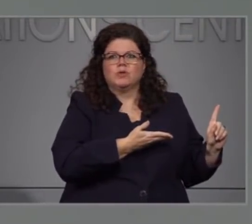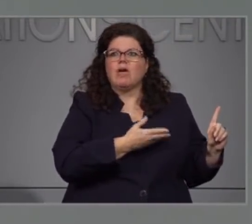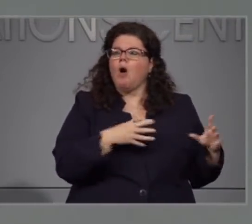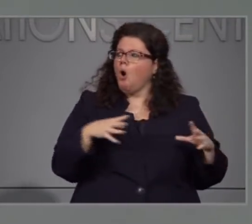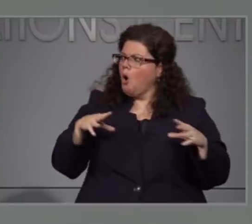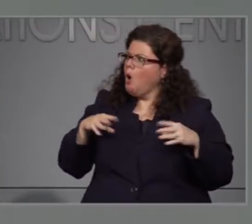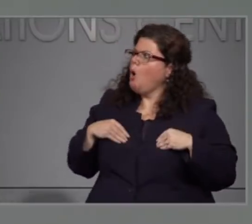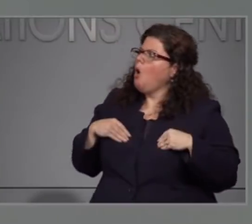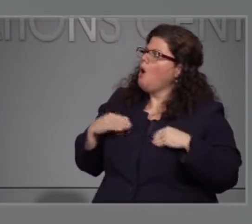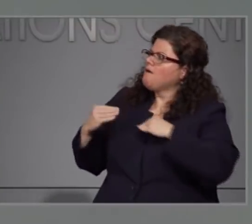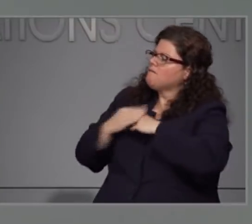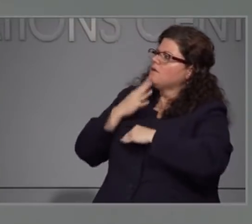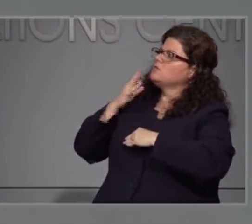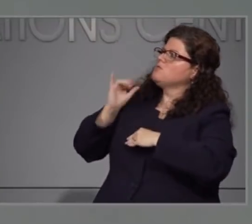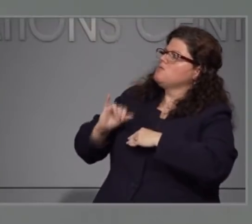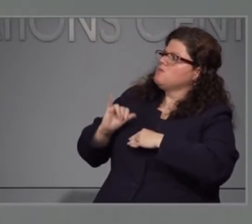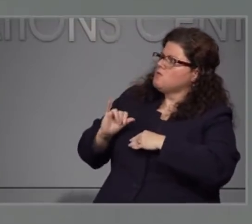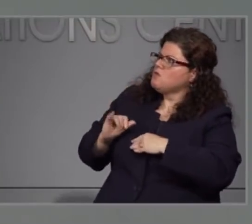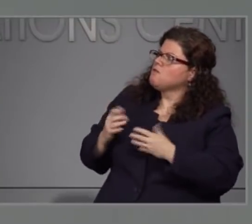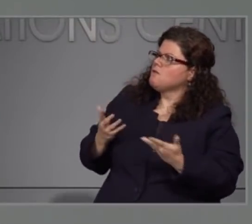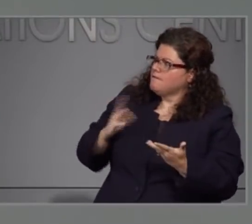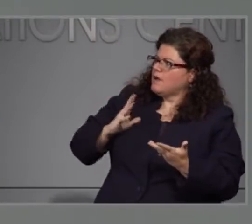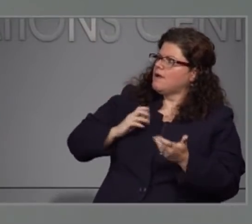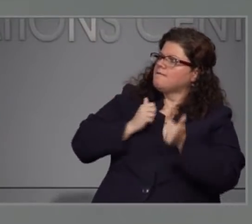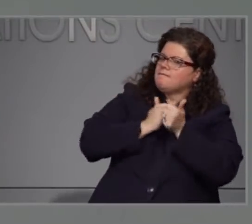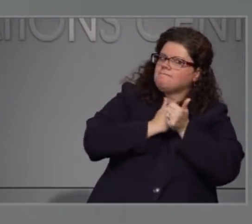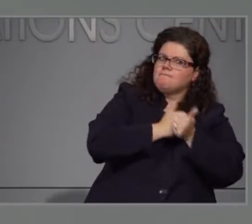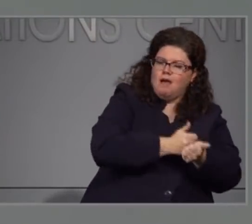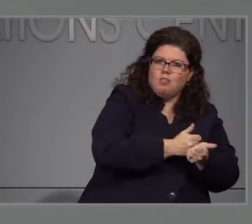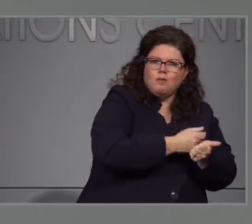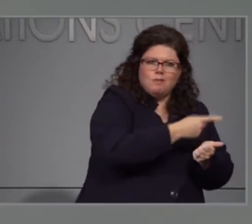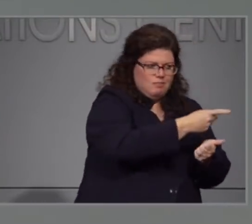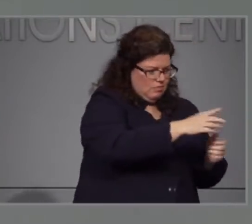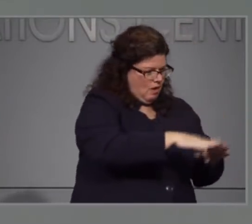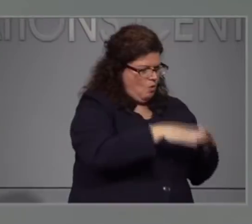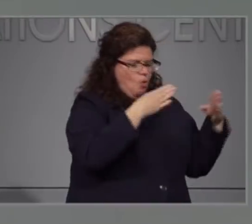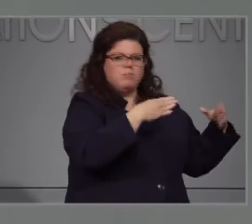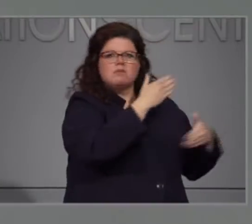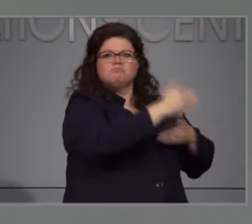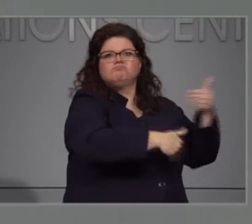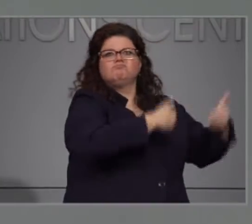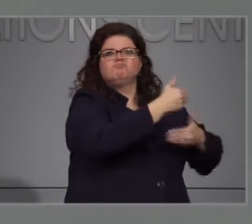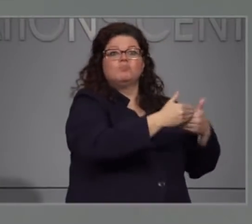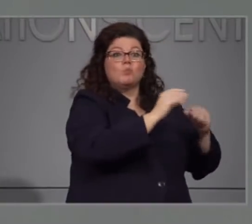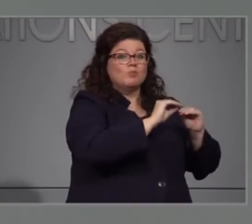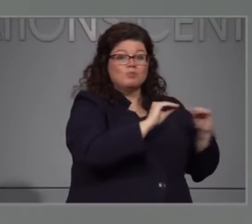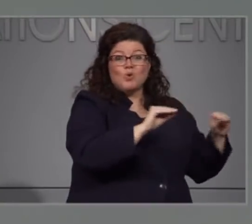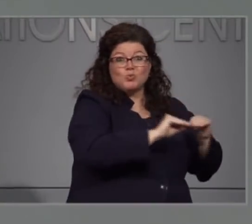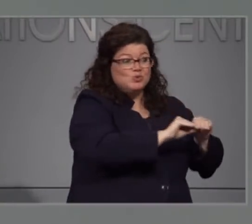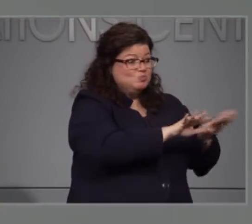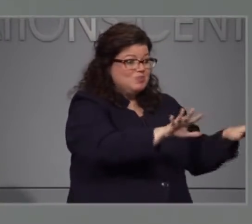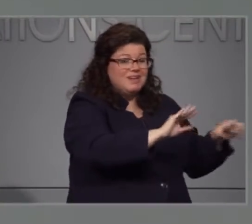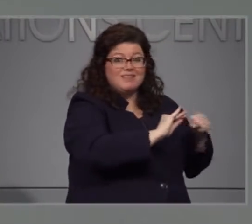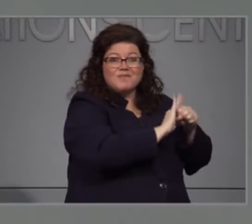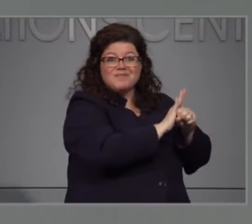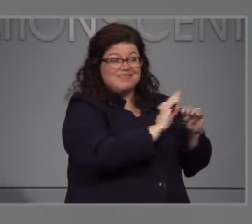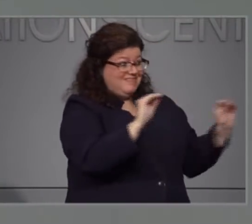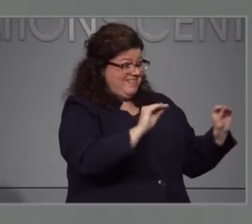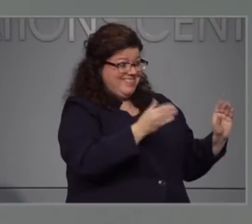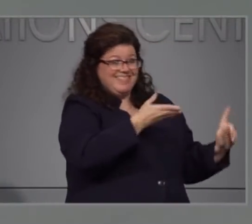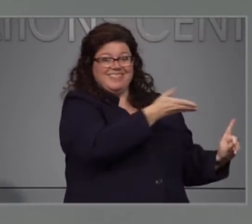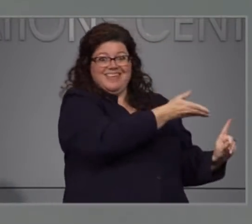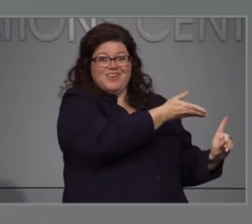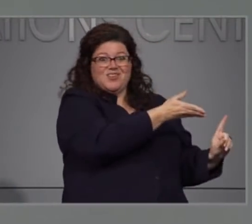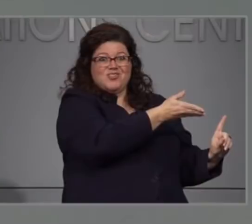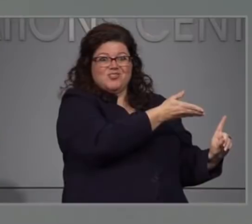science, which allowed them to open smoothly and safely without disruption or spread of the virus. This is just one